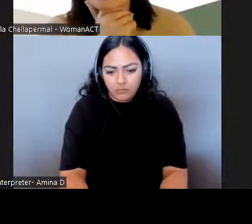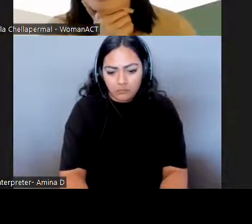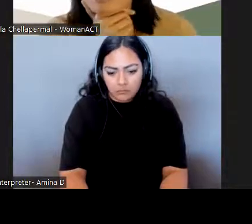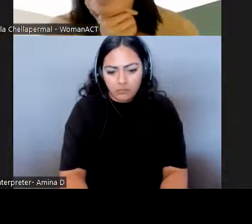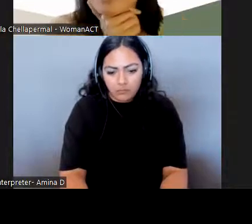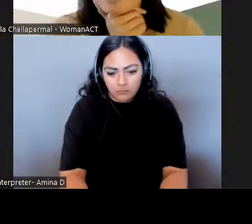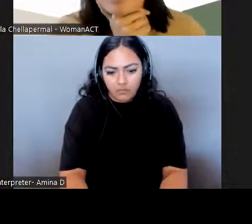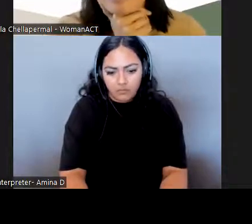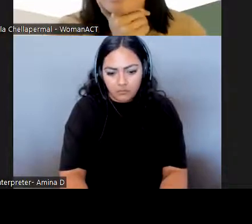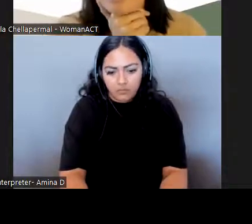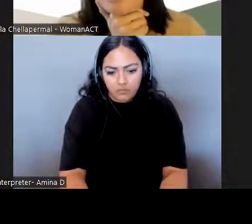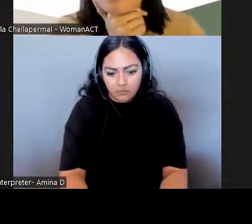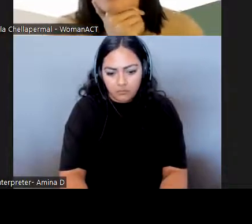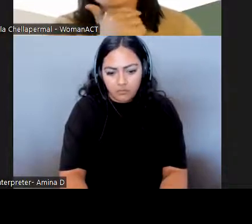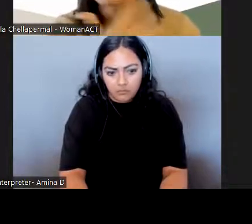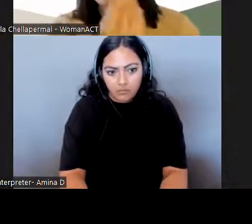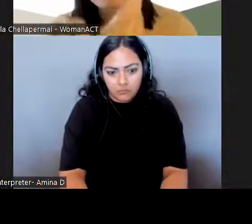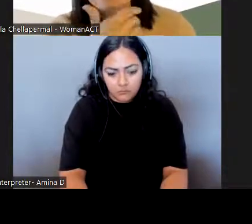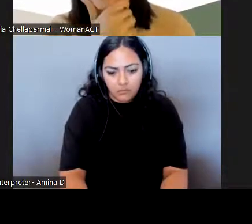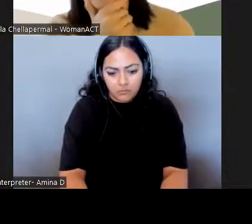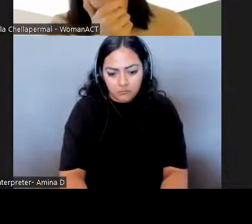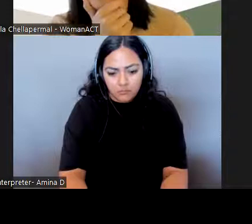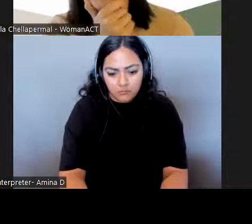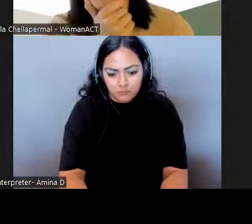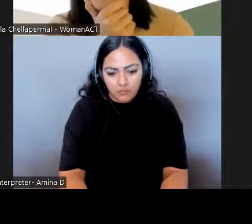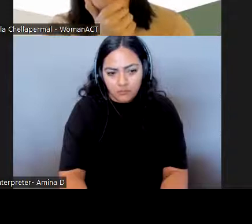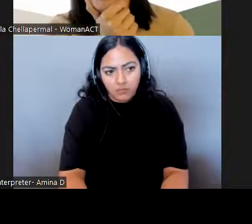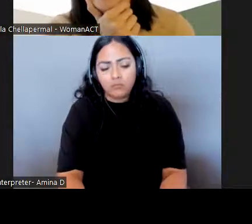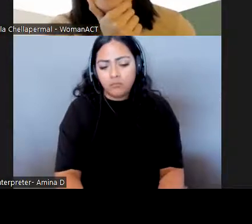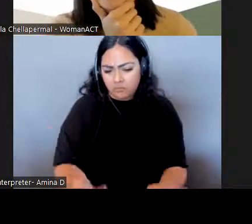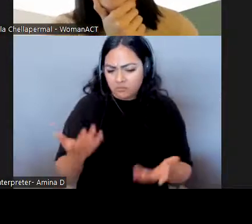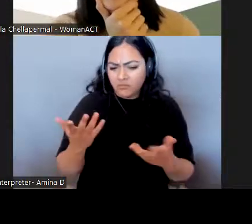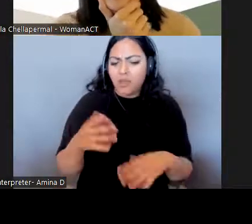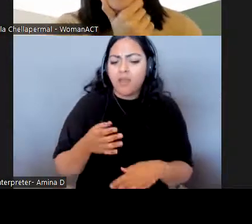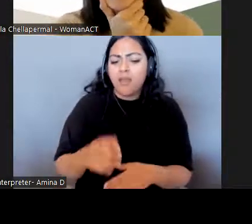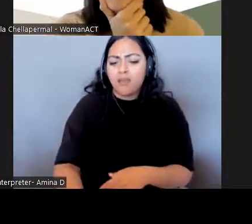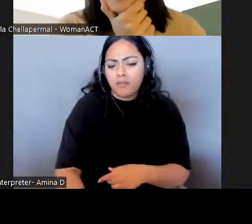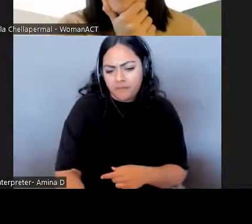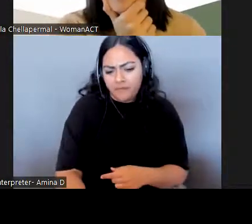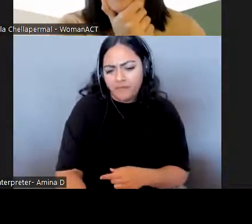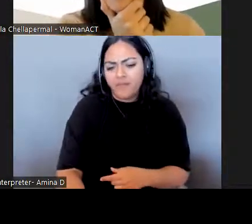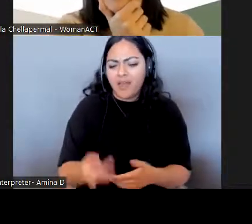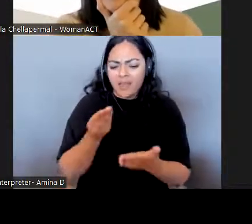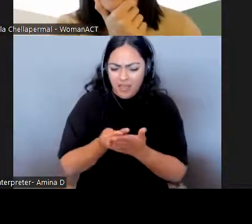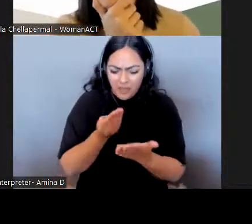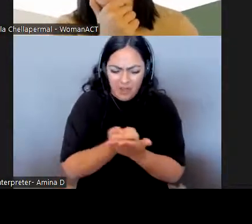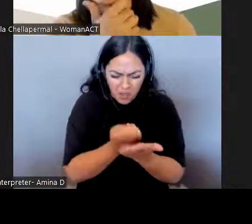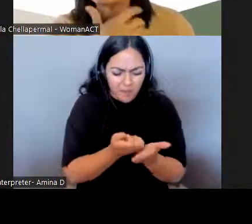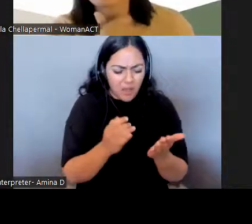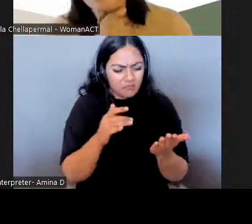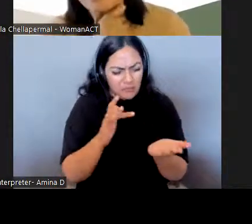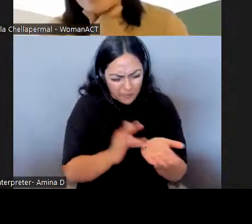looked at what shapes economic abuse and what it can look like for senior immigrant women experiencing it, I'd like to spend some time sharing how